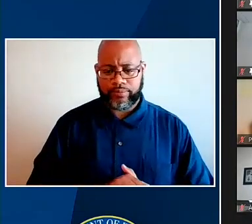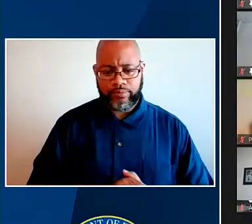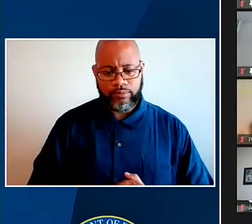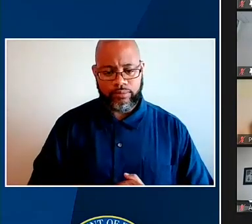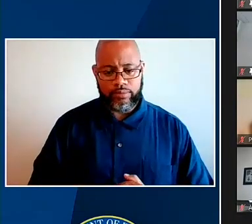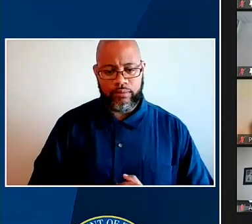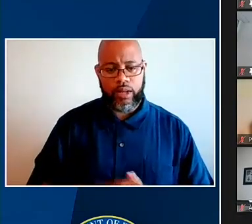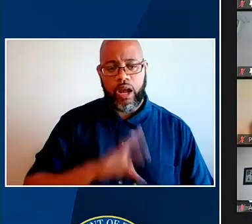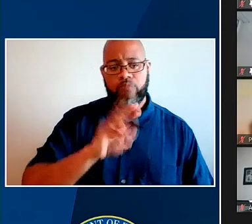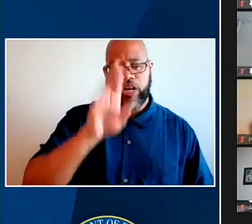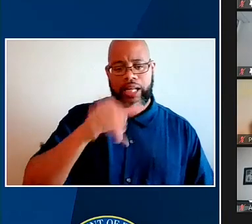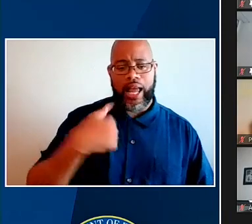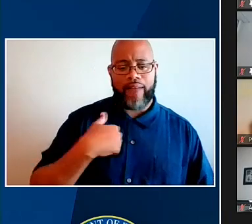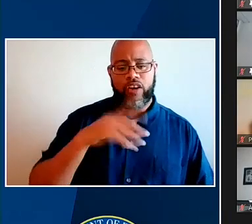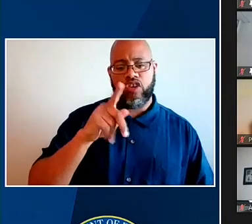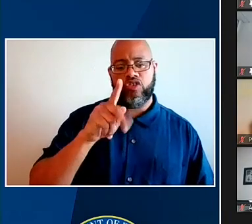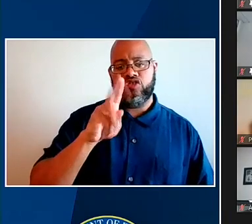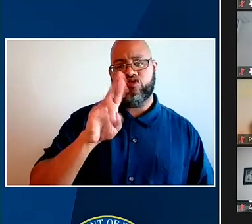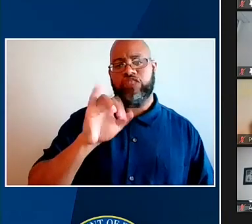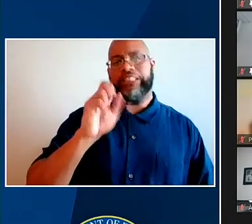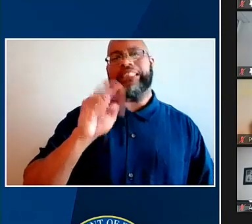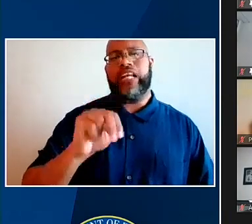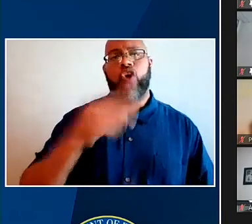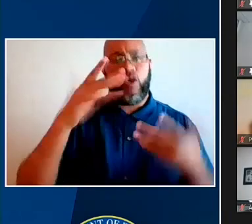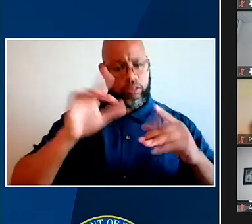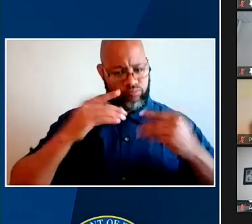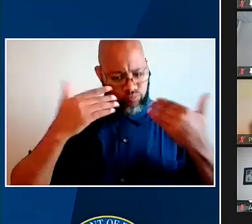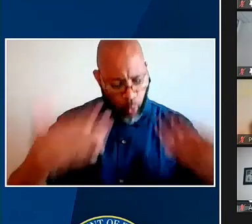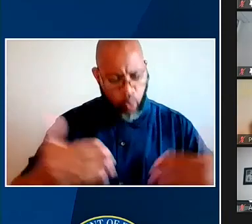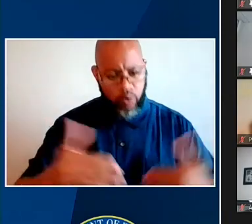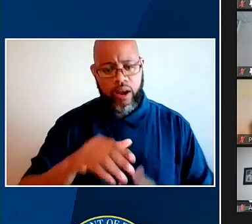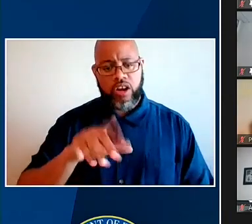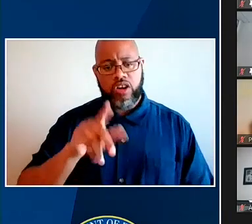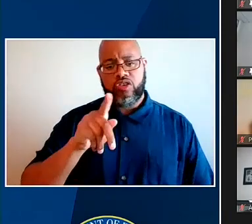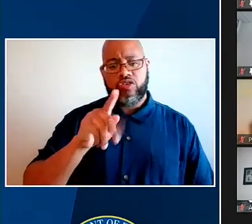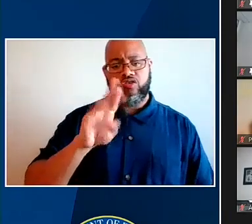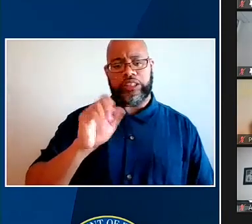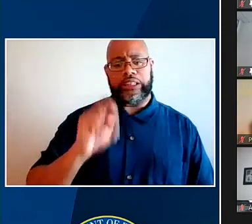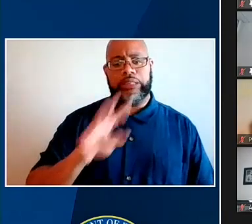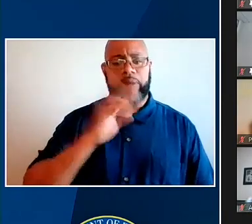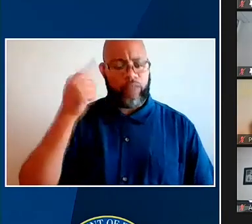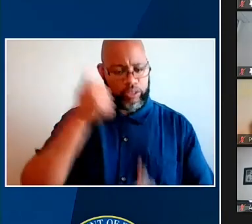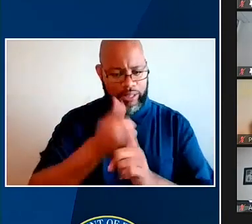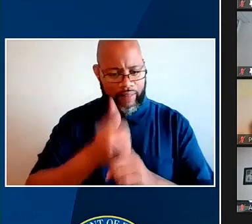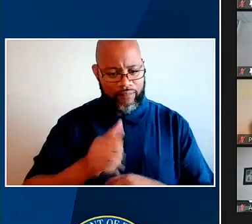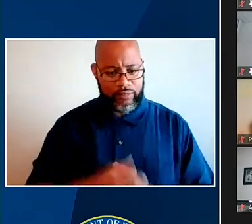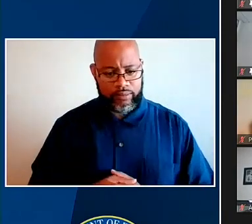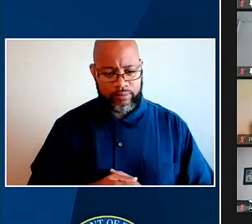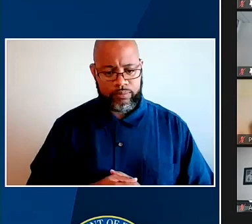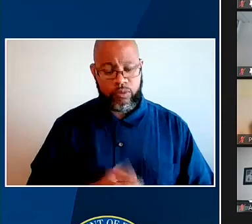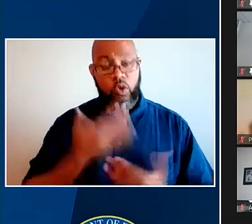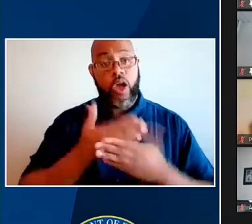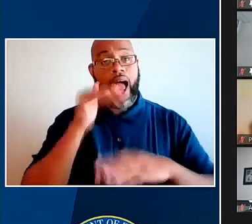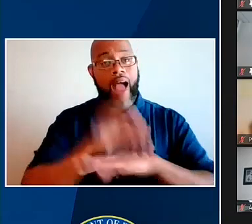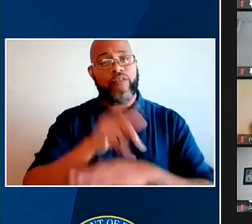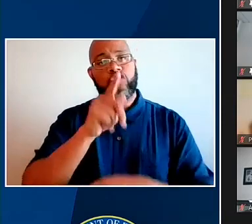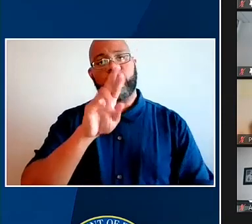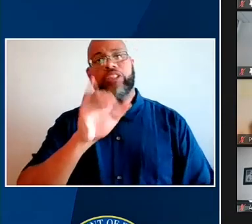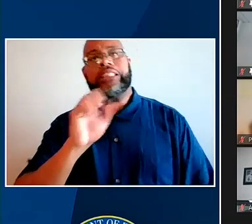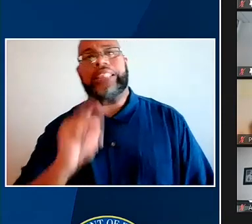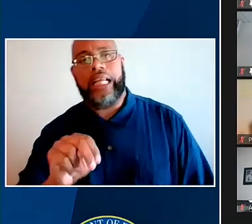Brady, we have Kristen already ready to go. Kristen Folsom speaking for herself. Great. Good afternoon, Kristen. Can you hear